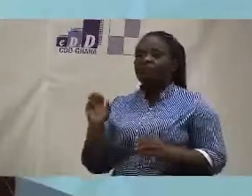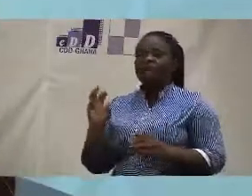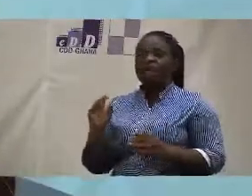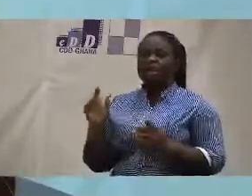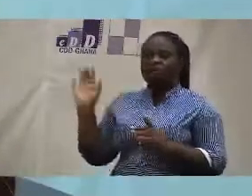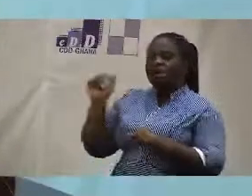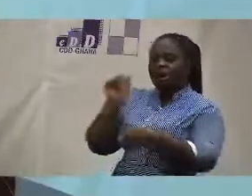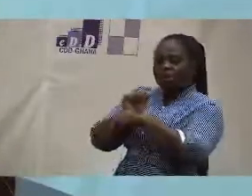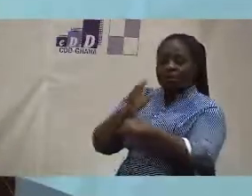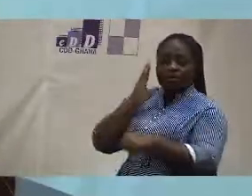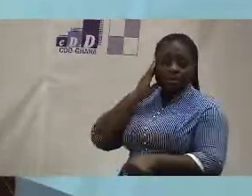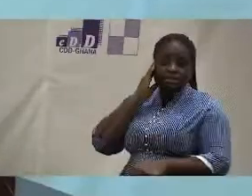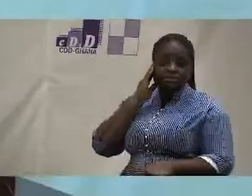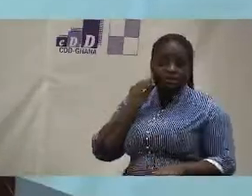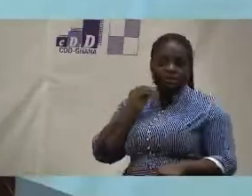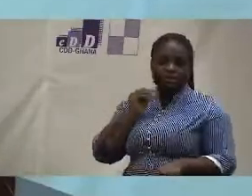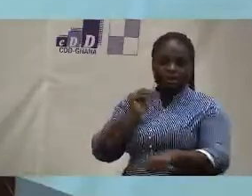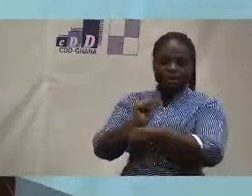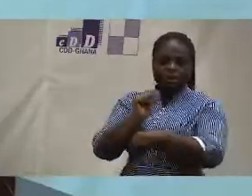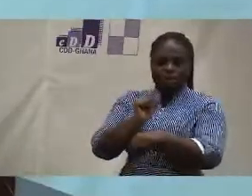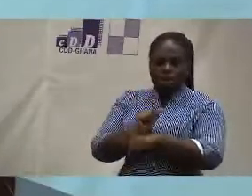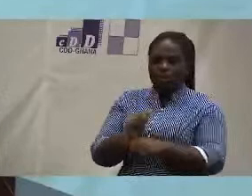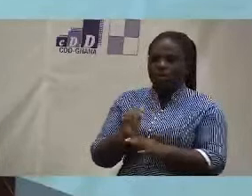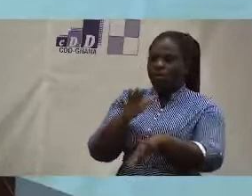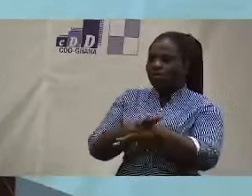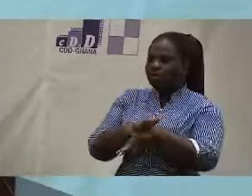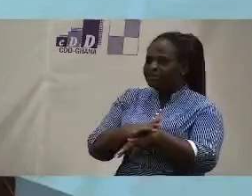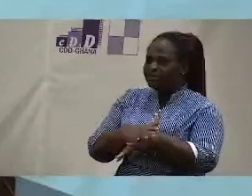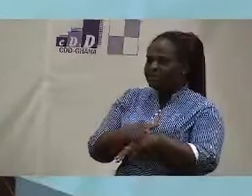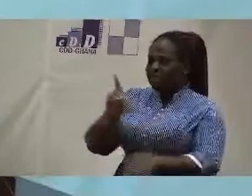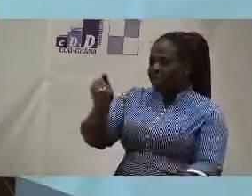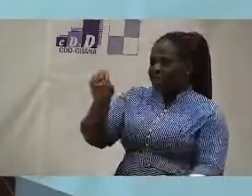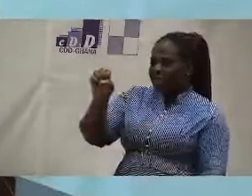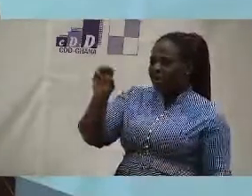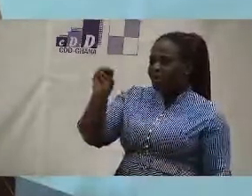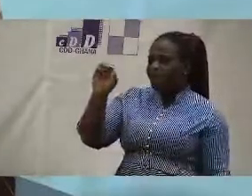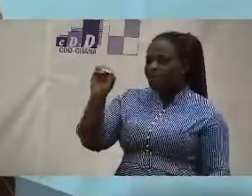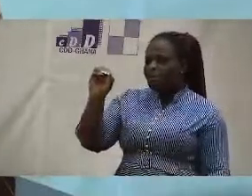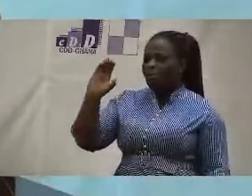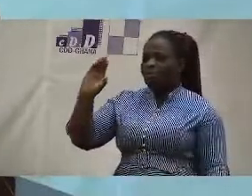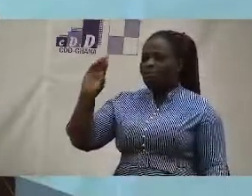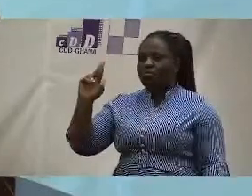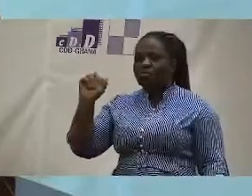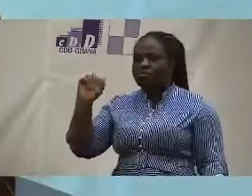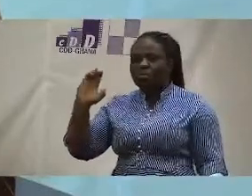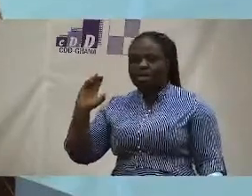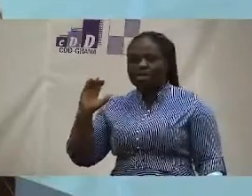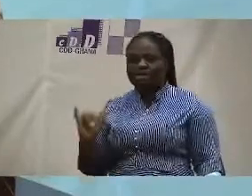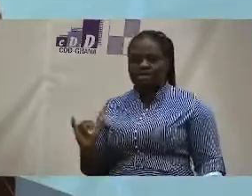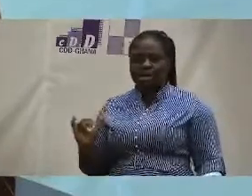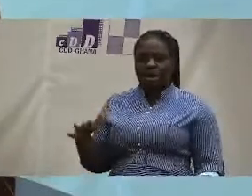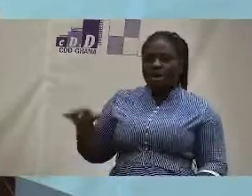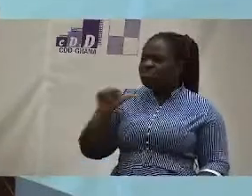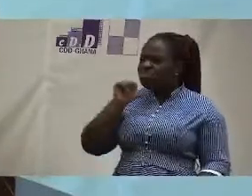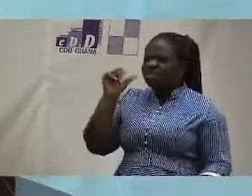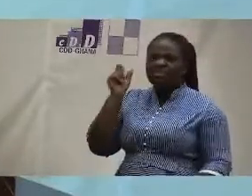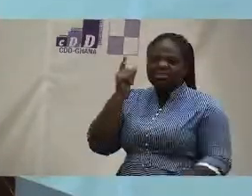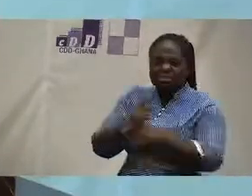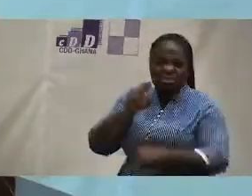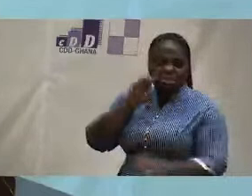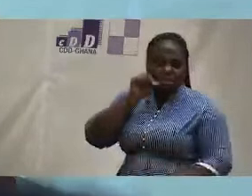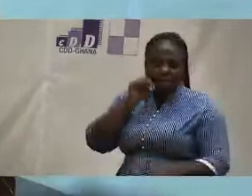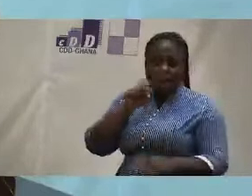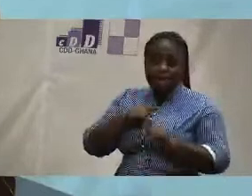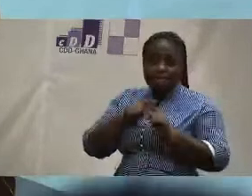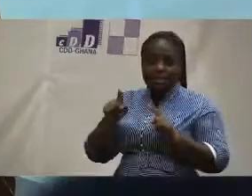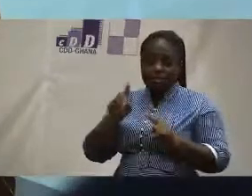of experience working on democracy, not just in Nigeria, but majorly across the West